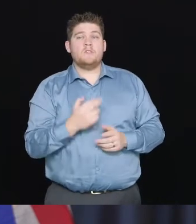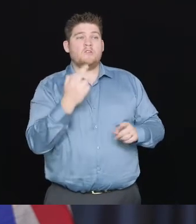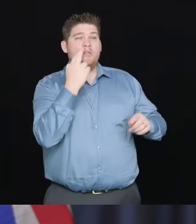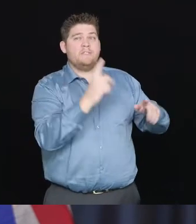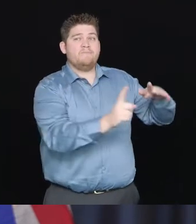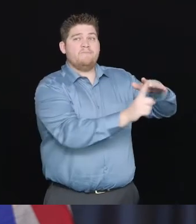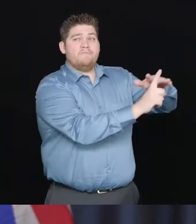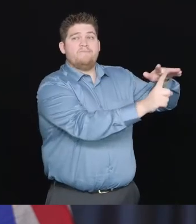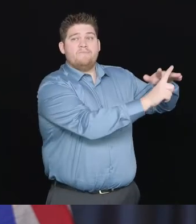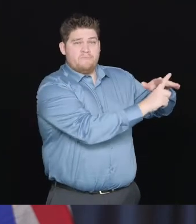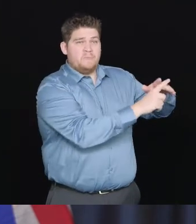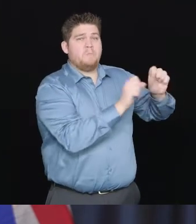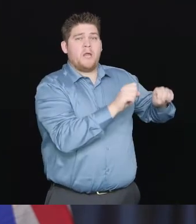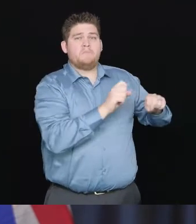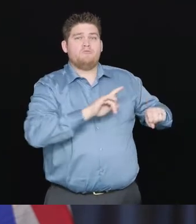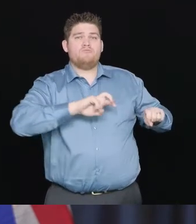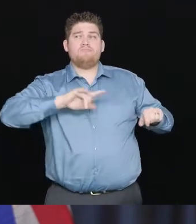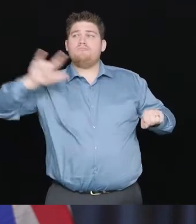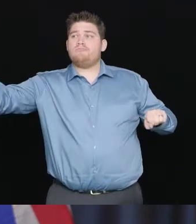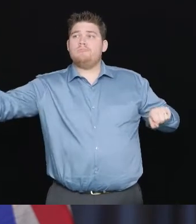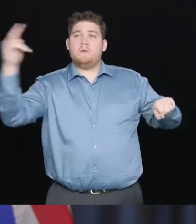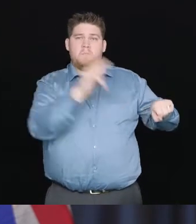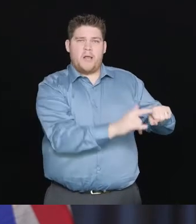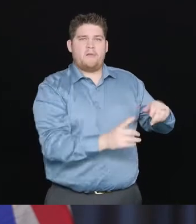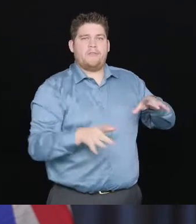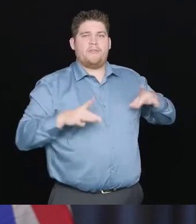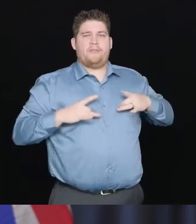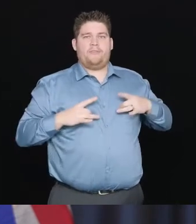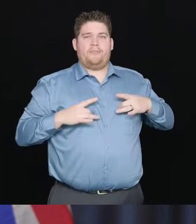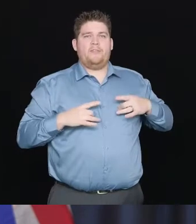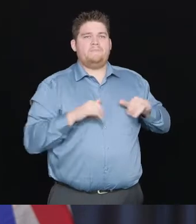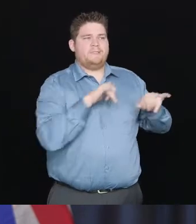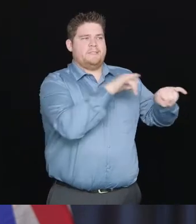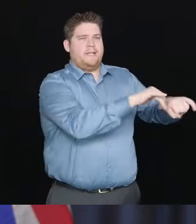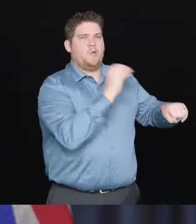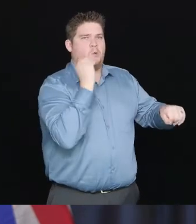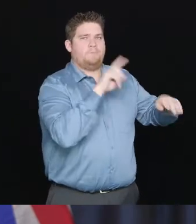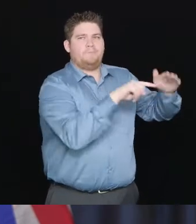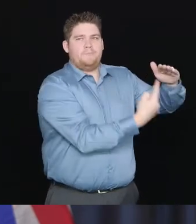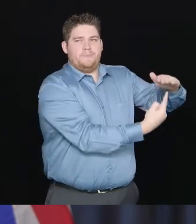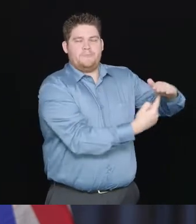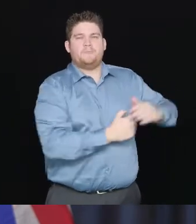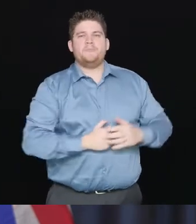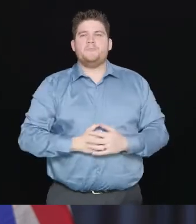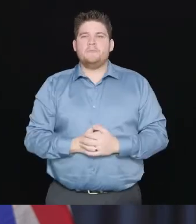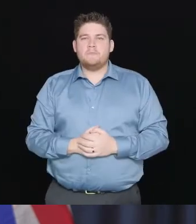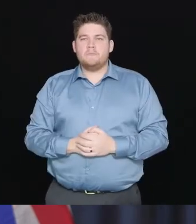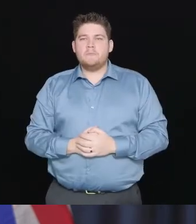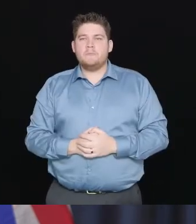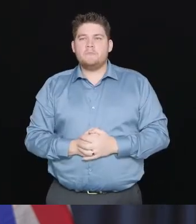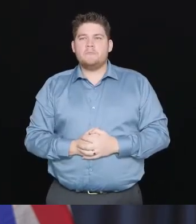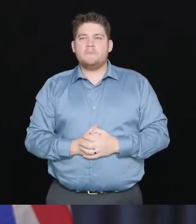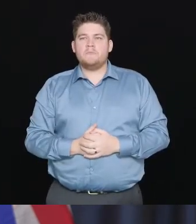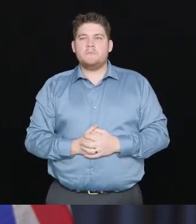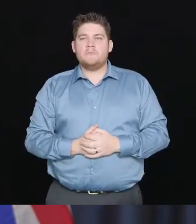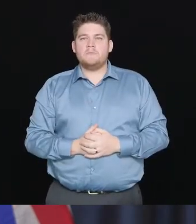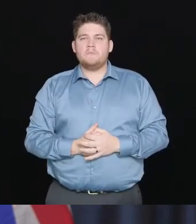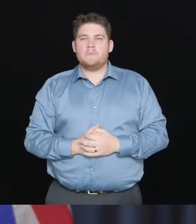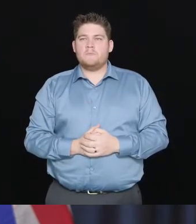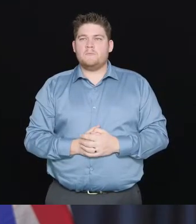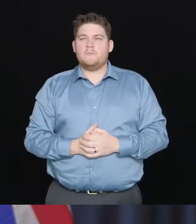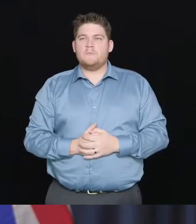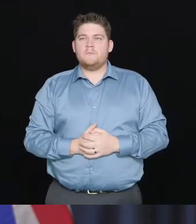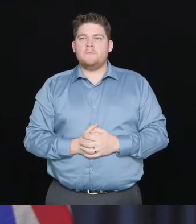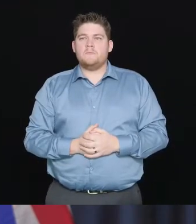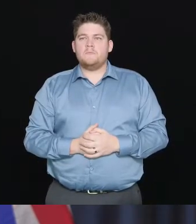who've been positive for COVID-19. So there is also, as we know, are knowing more and more with the testing that we're